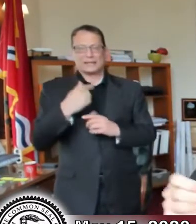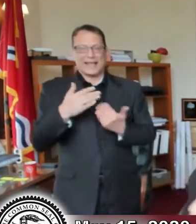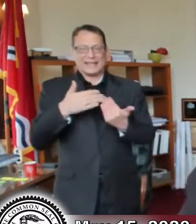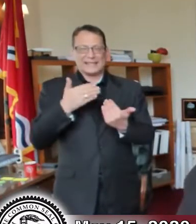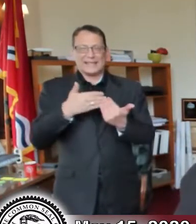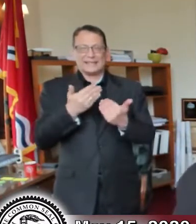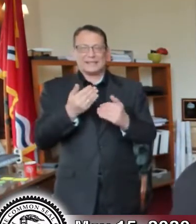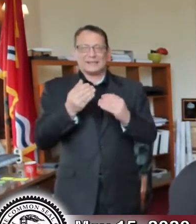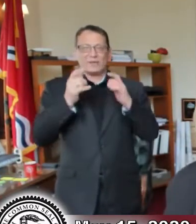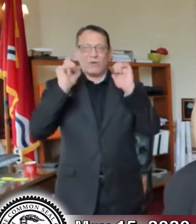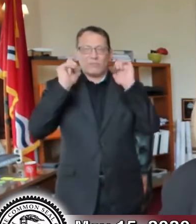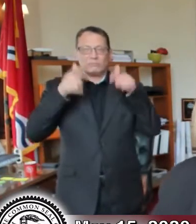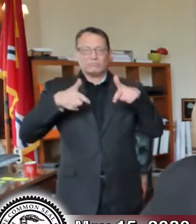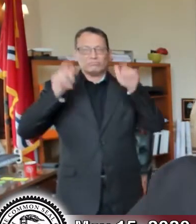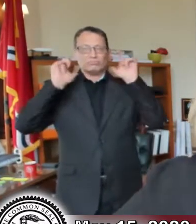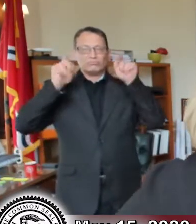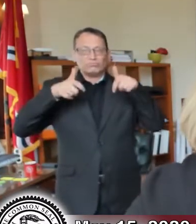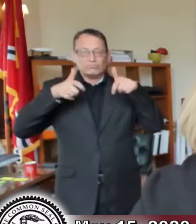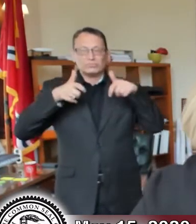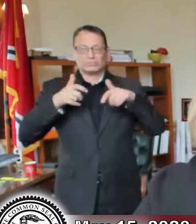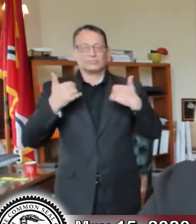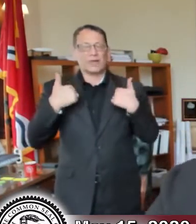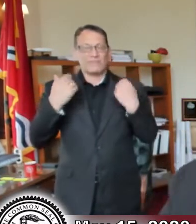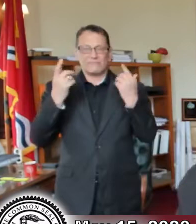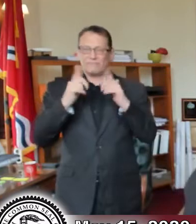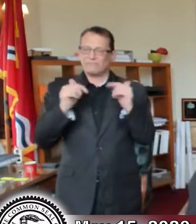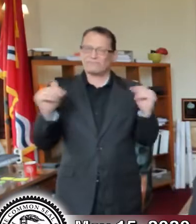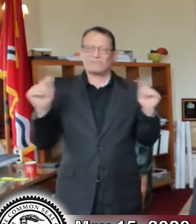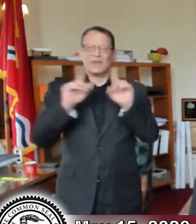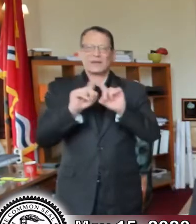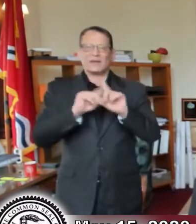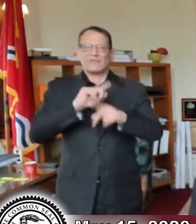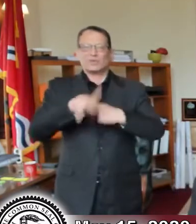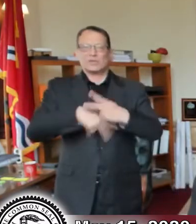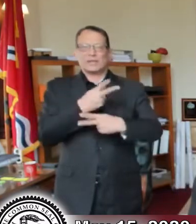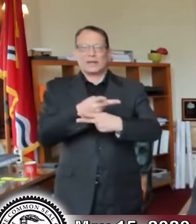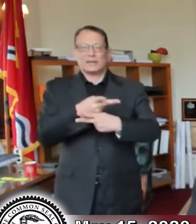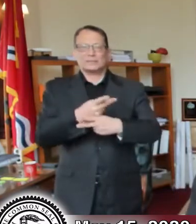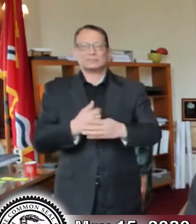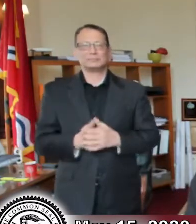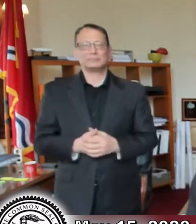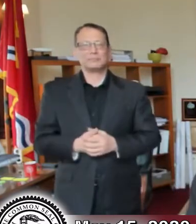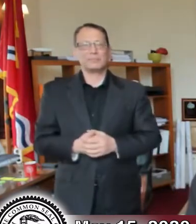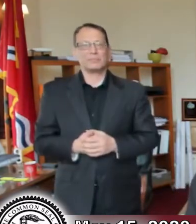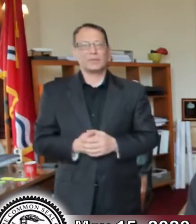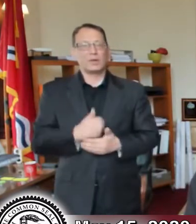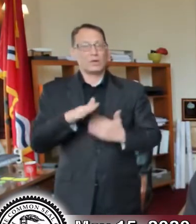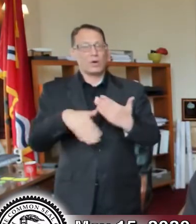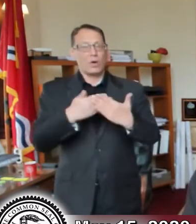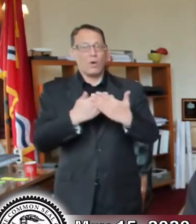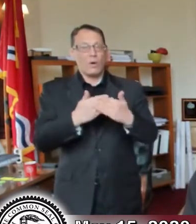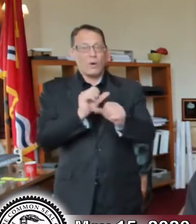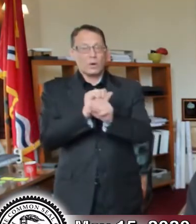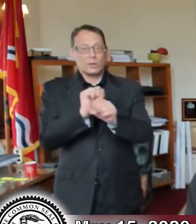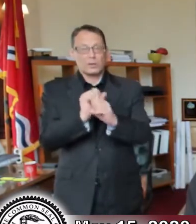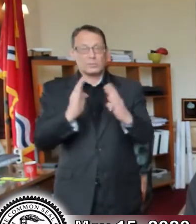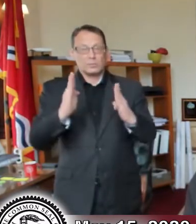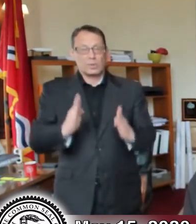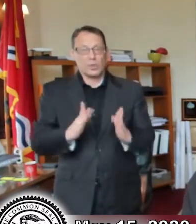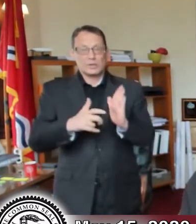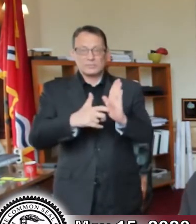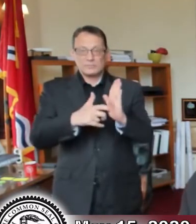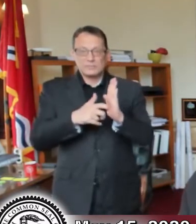to get on and off, but I've got a collection of them here, and so anytime all the employees need